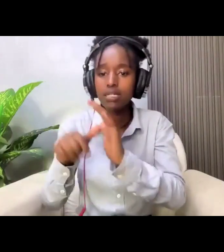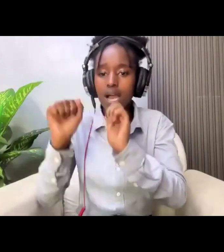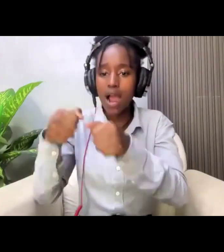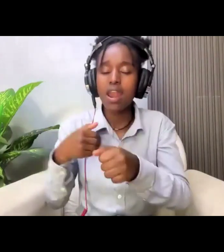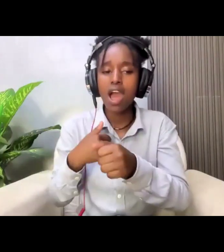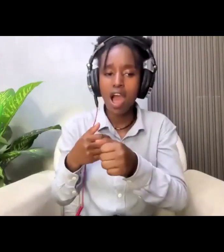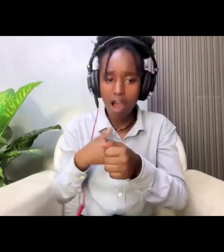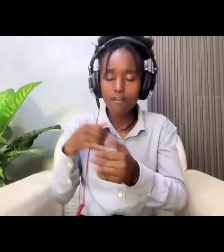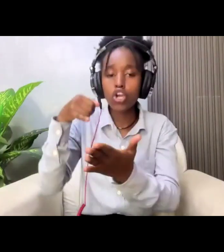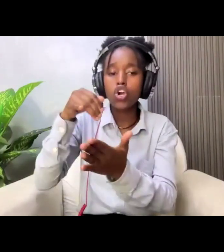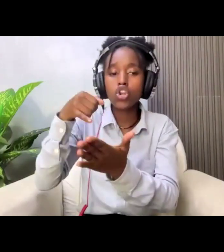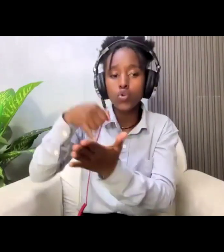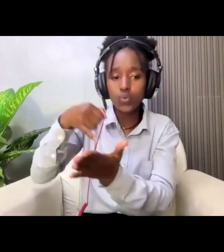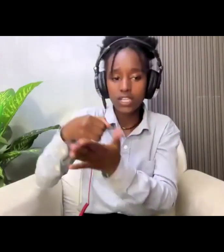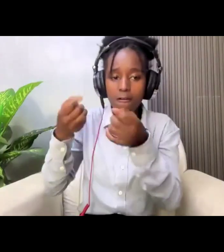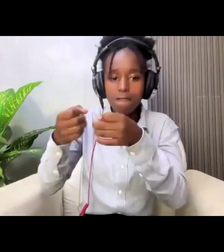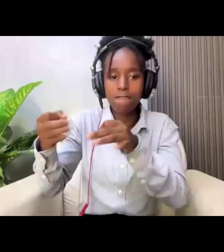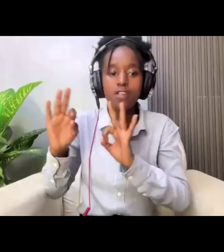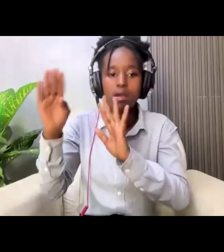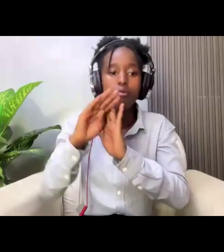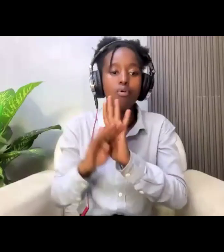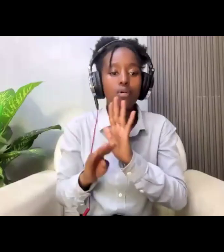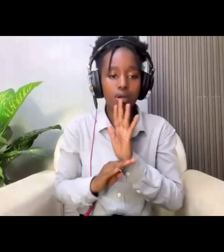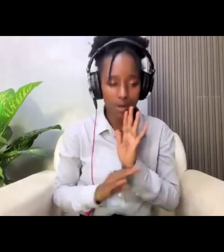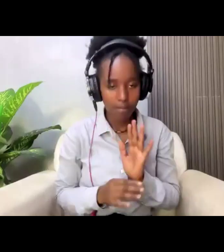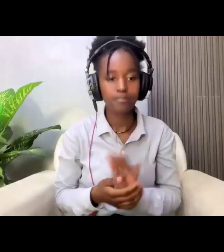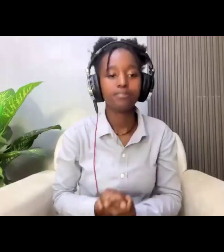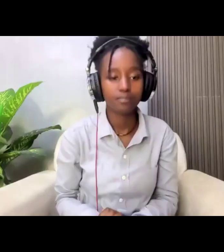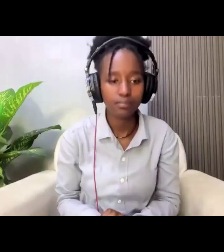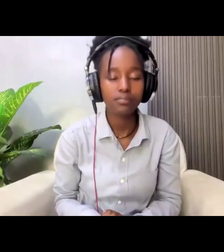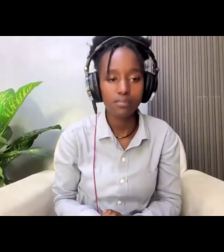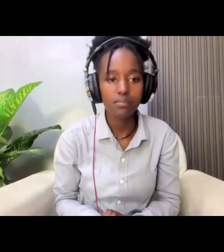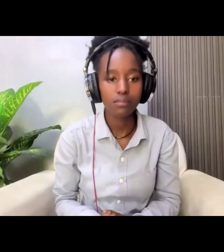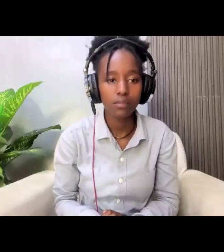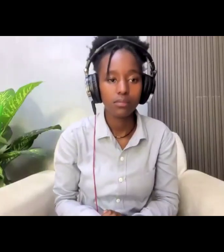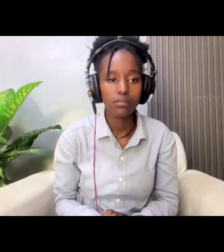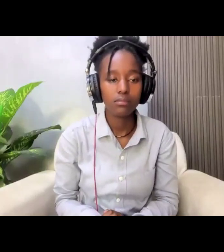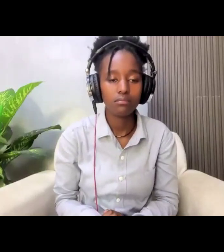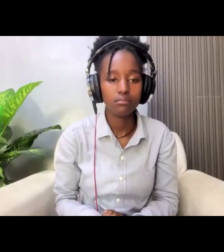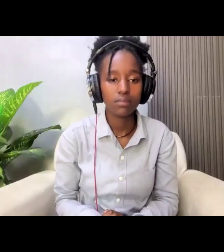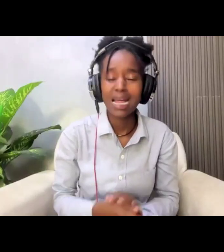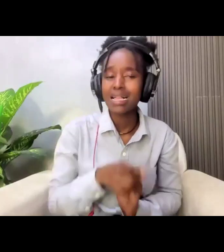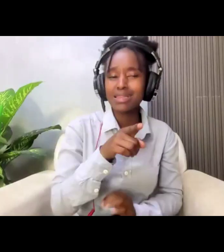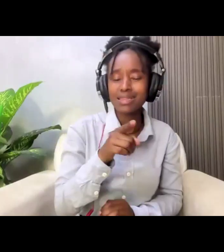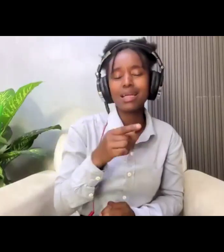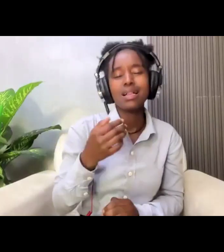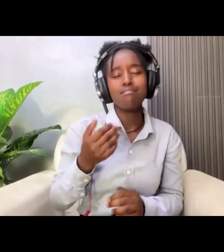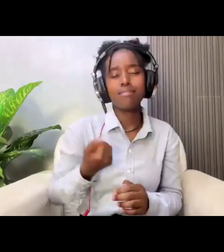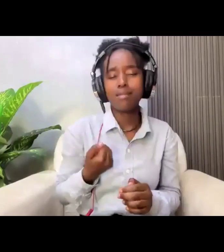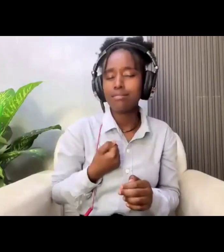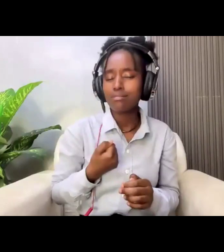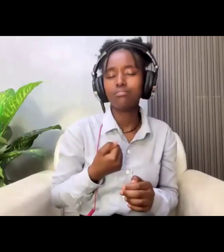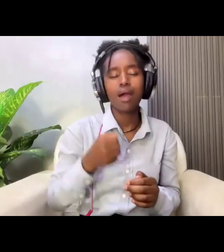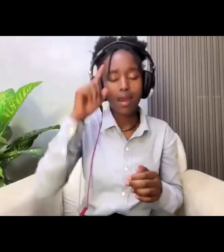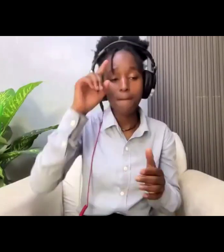free program, because this is the Vocational Training Authority, and I really believe that all disabled people should be